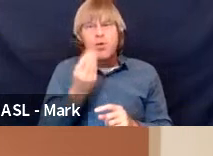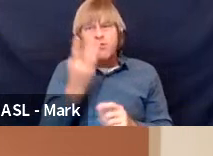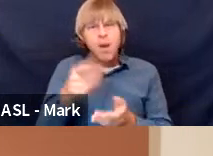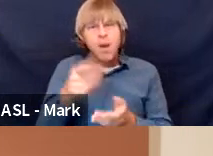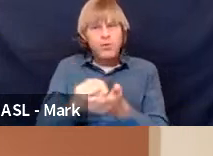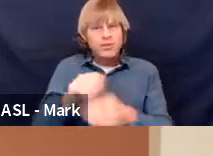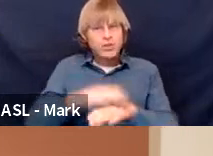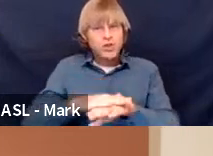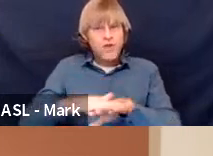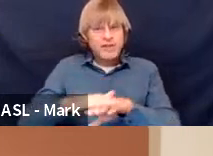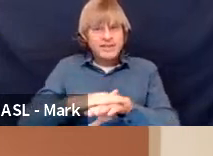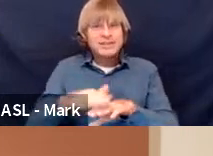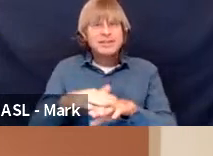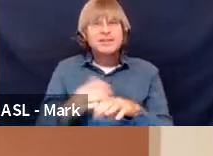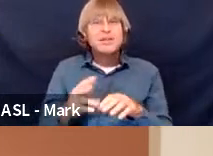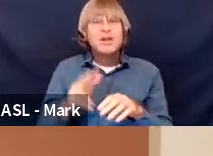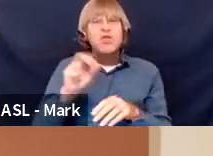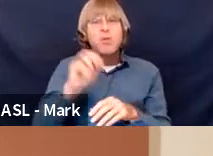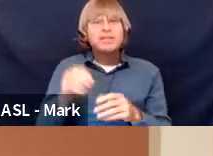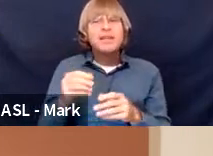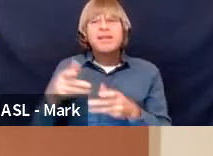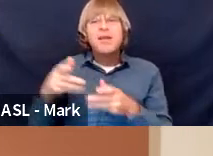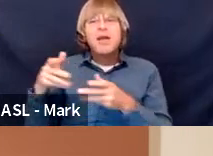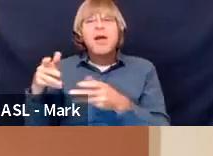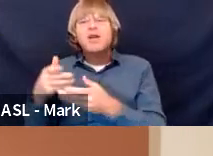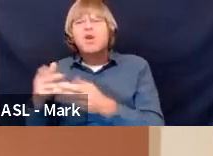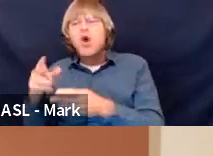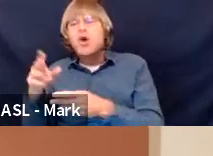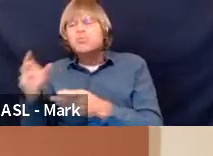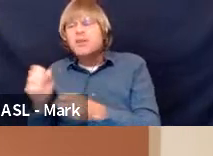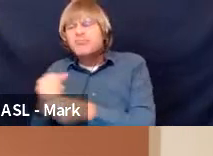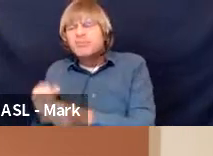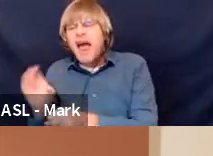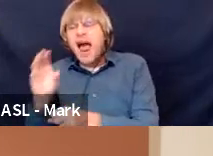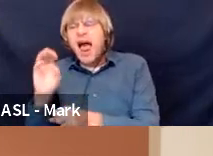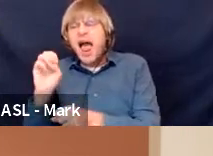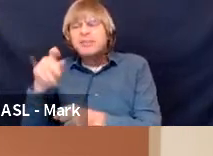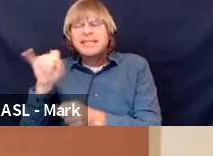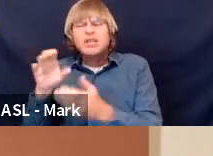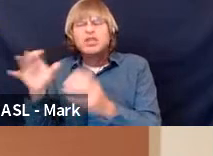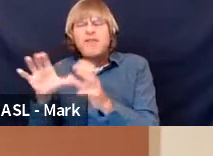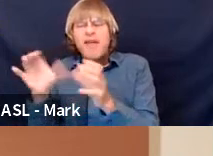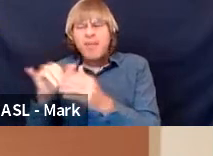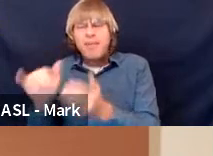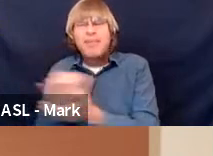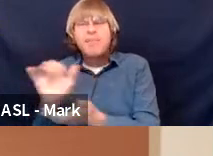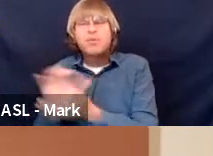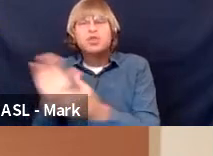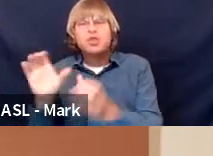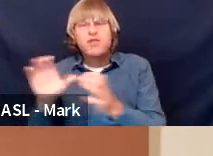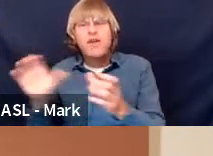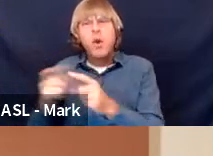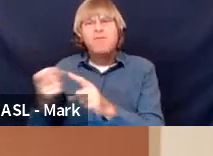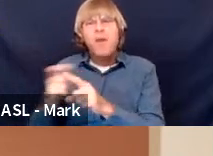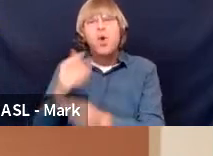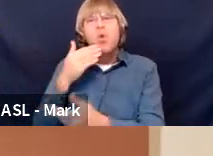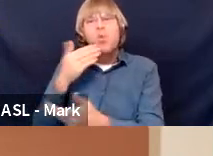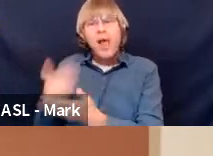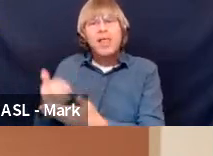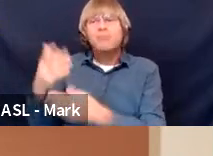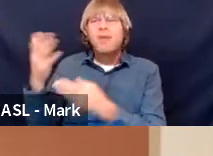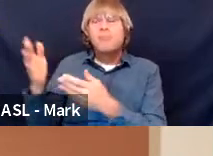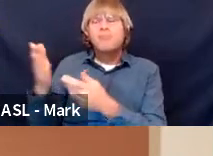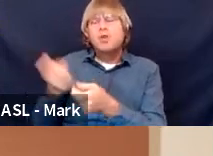print surface, 30% post-consumer waste, and it's FSC certified, which means that the paper is certified to come from a well-managed